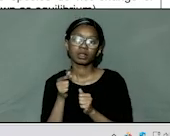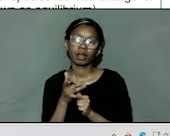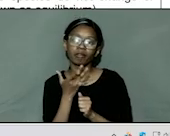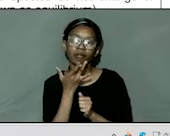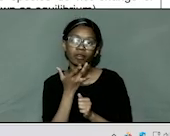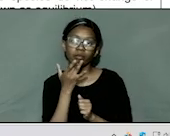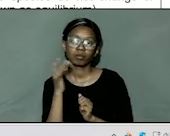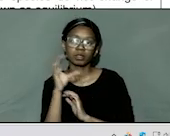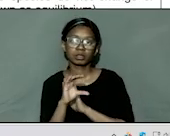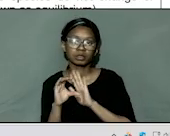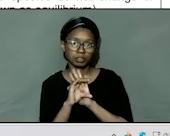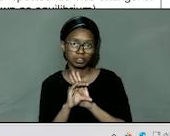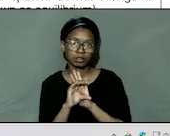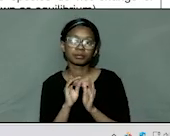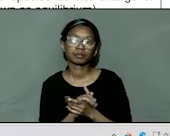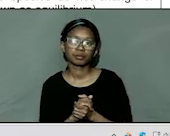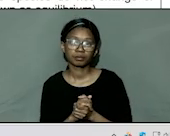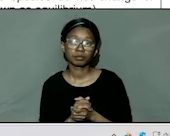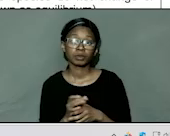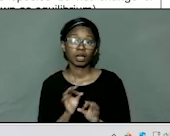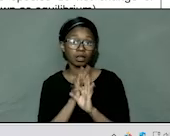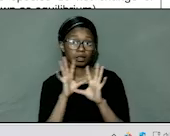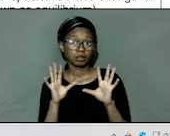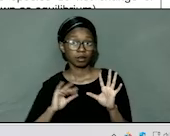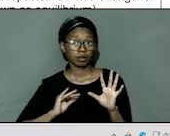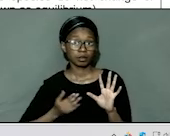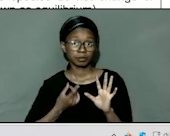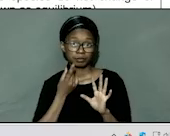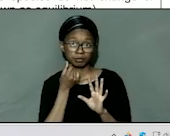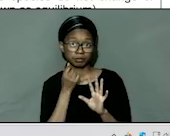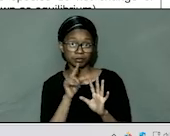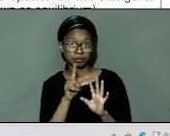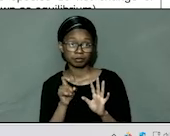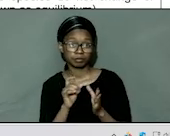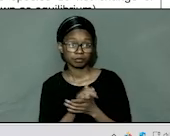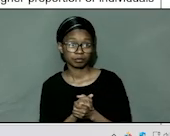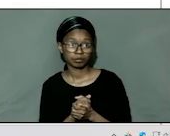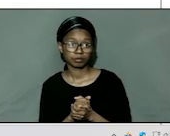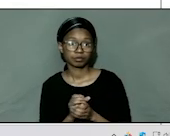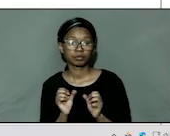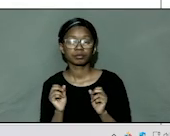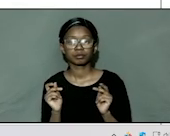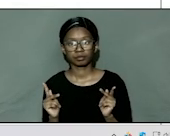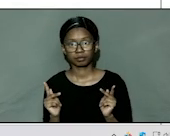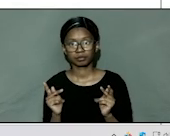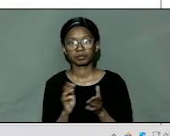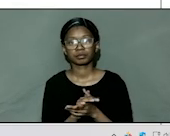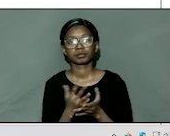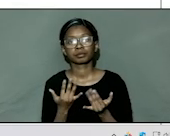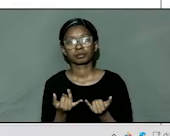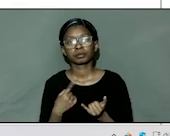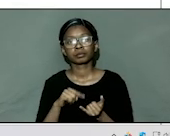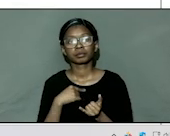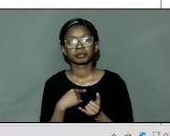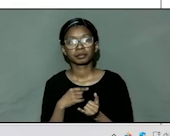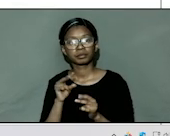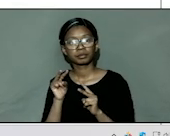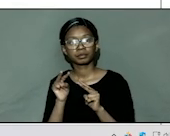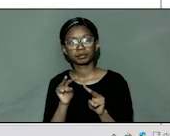characteristic. Is it clear, ladies and gentlemen? Okay. Now, let us look